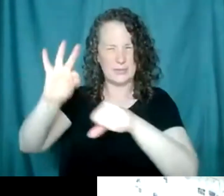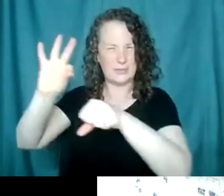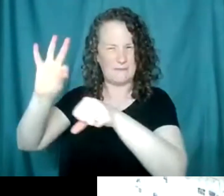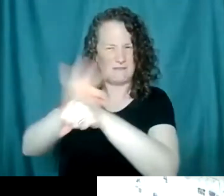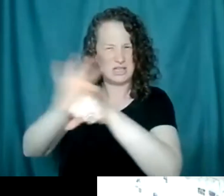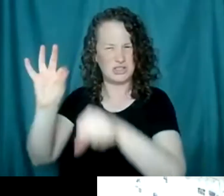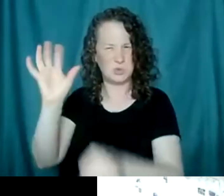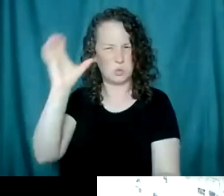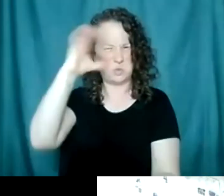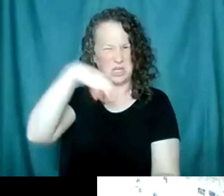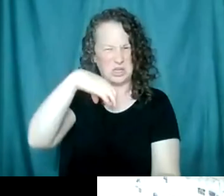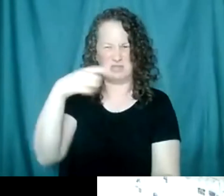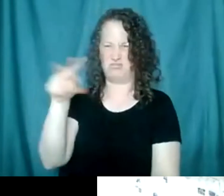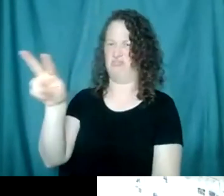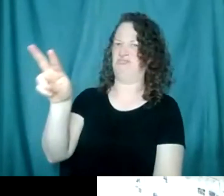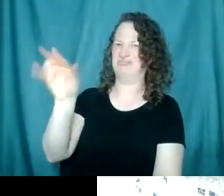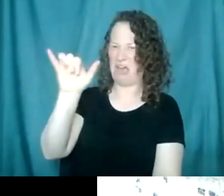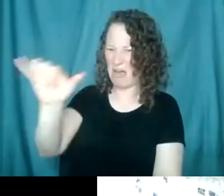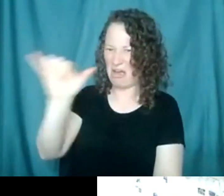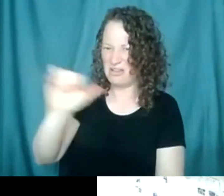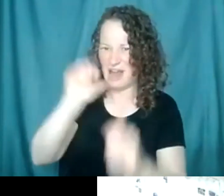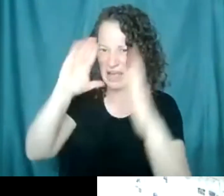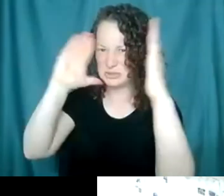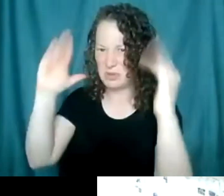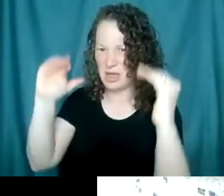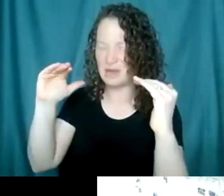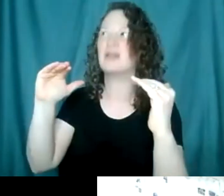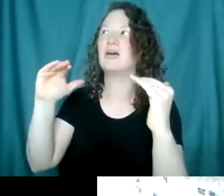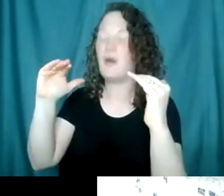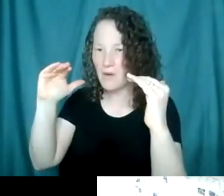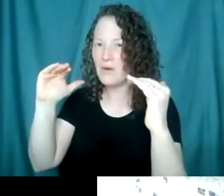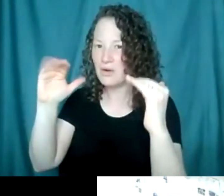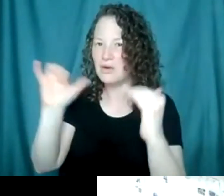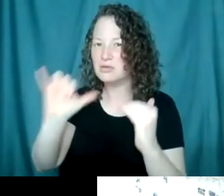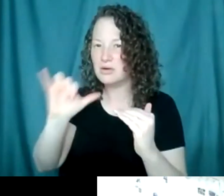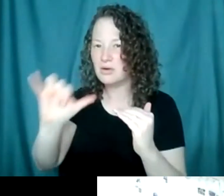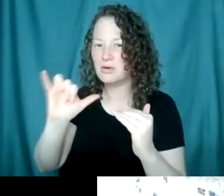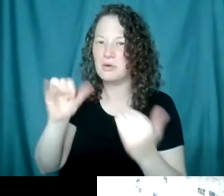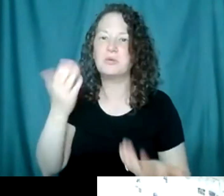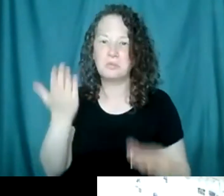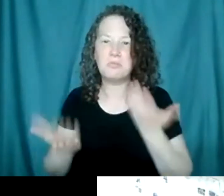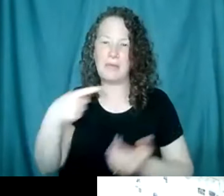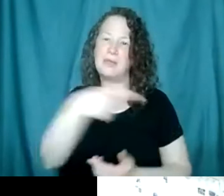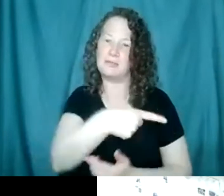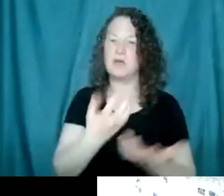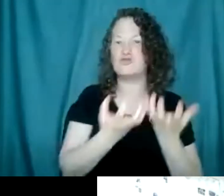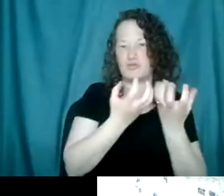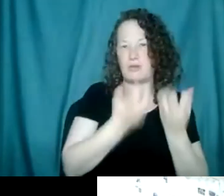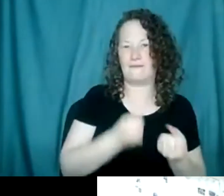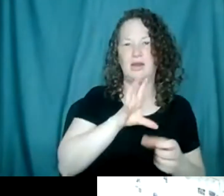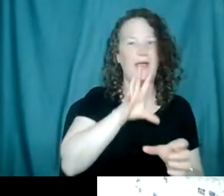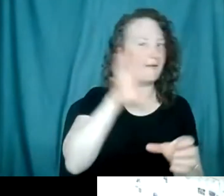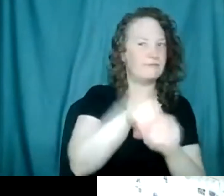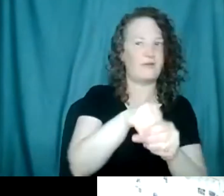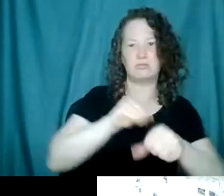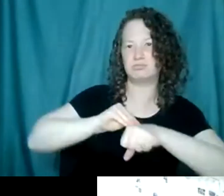weird things that you didn't expect that you would see on Earth, then it seems like gravity might be part of the mechanism of